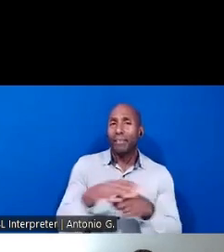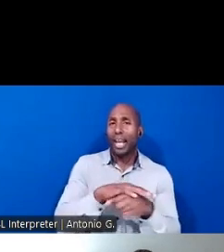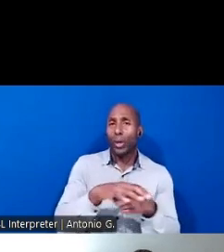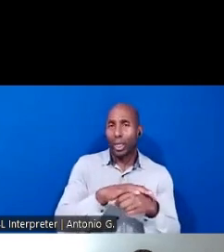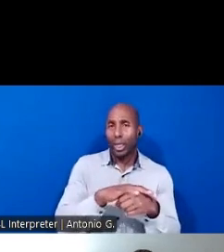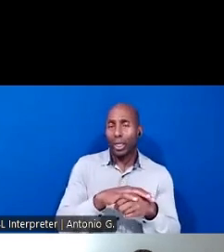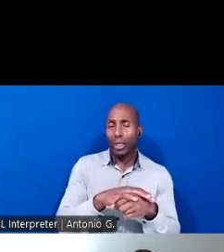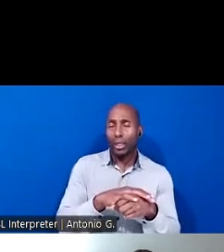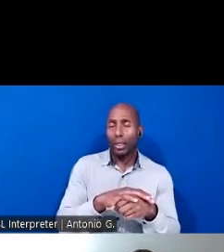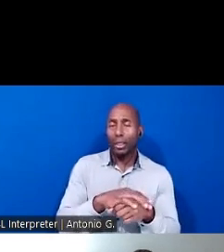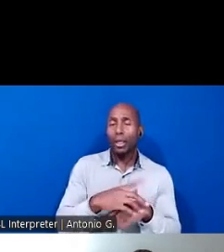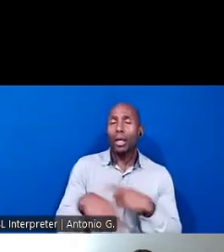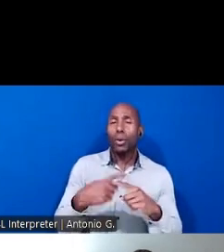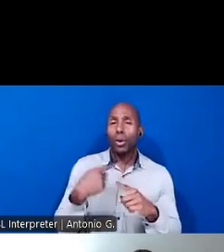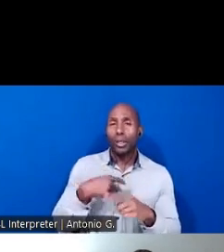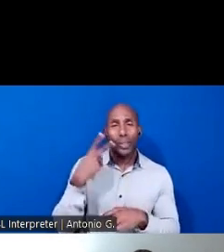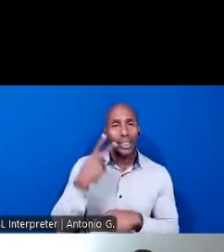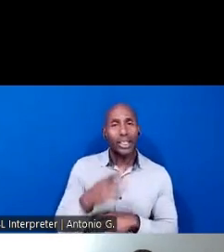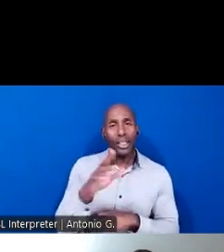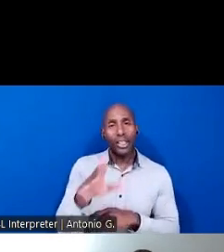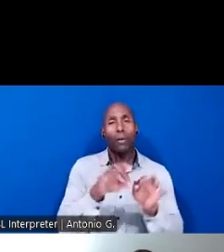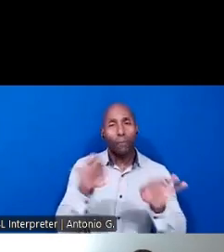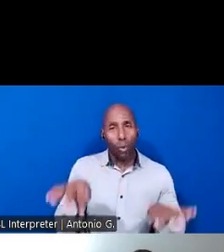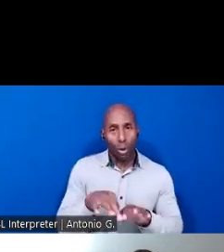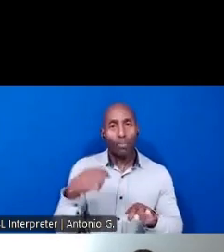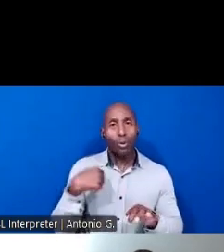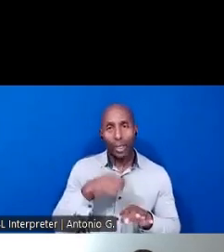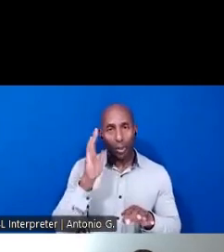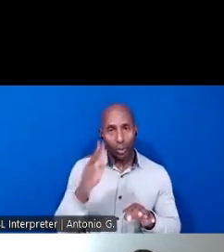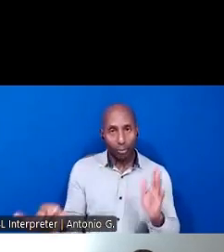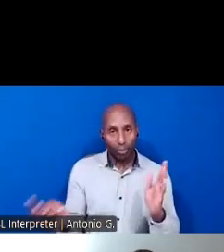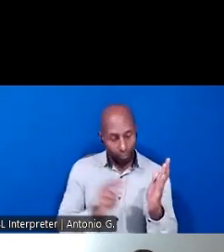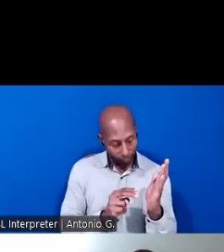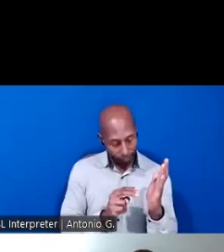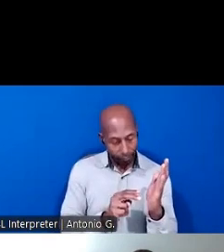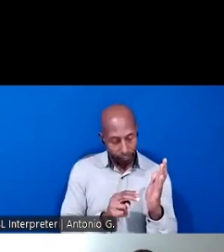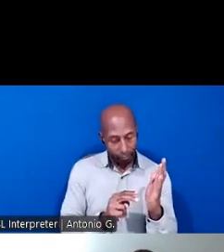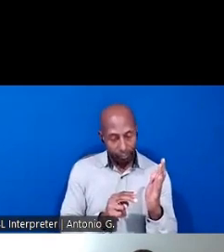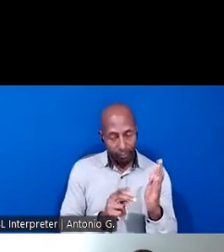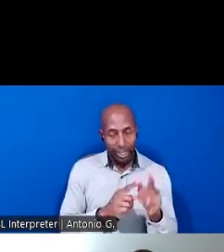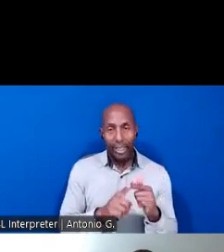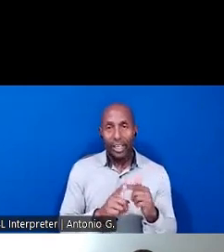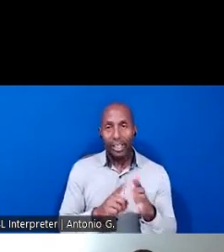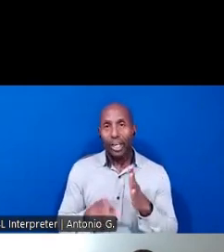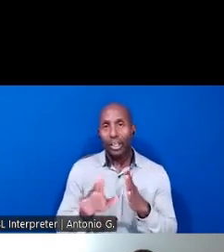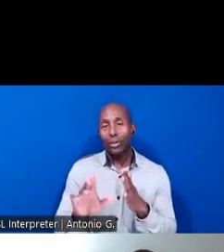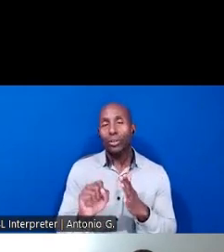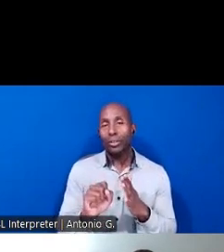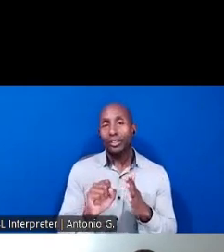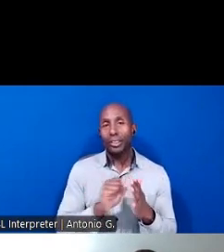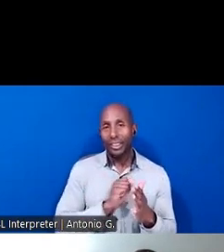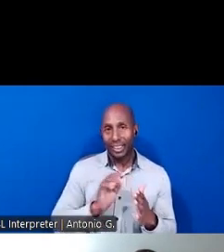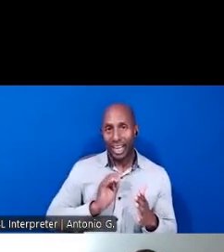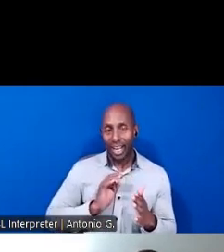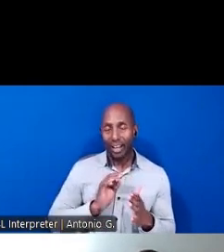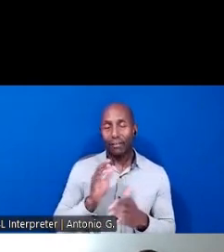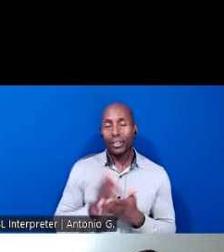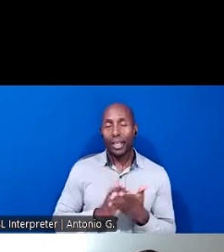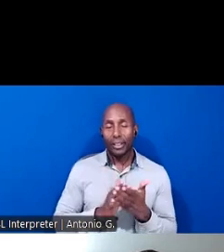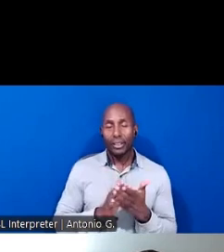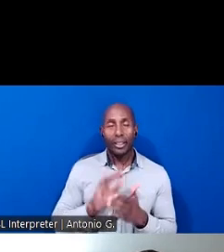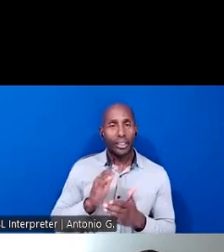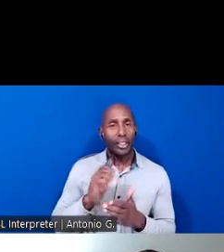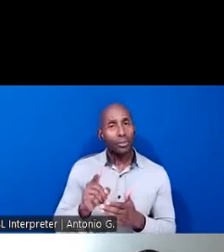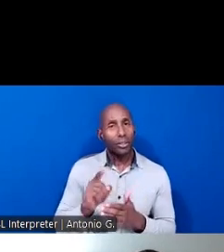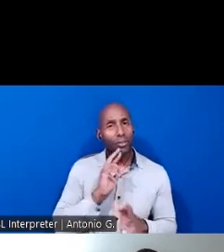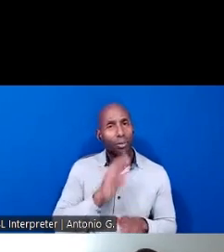then we look at the staff section and it looks like you have reported 1.0 FTEs. So you're reporting full-time